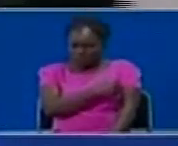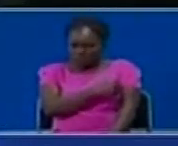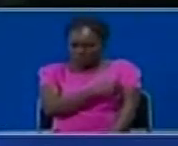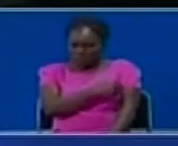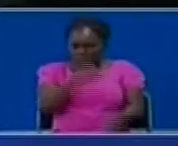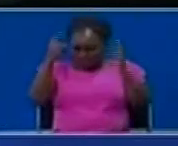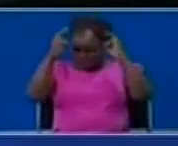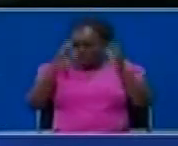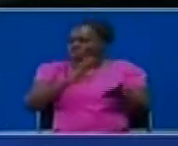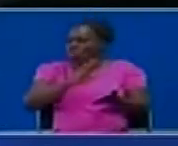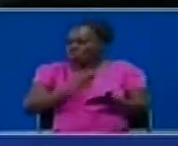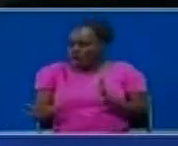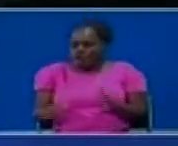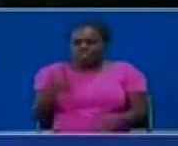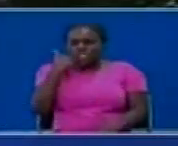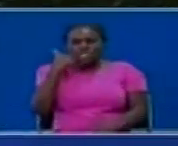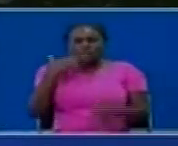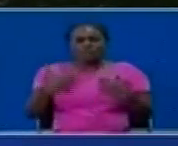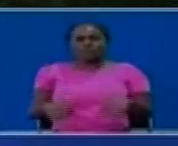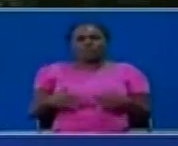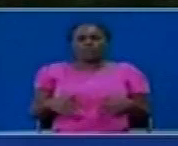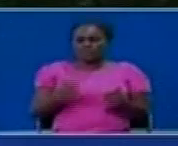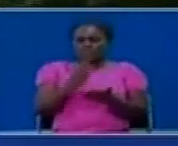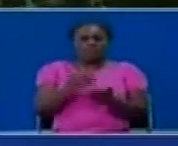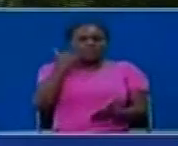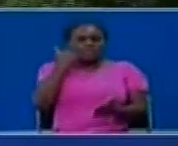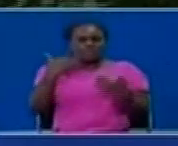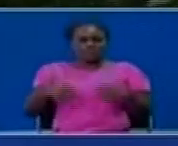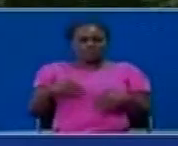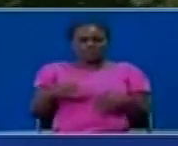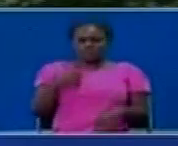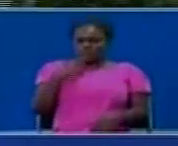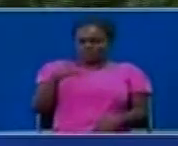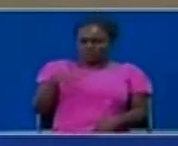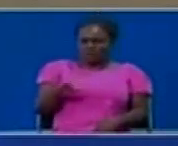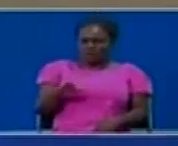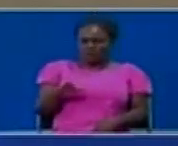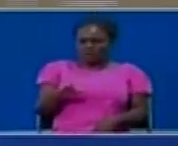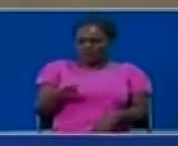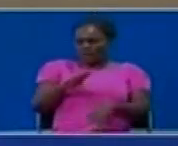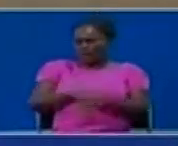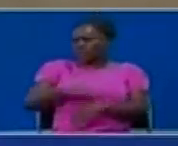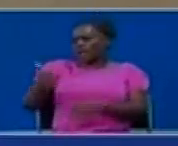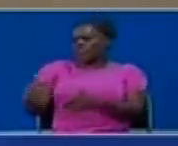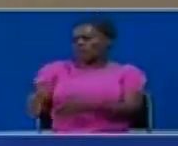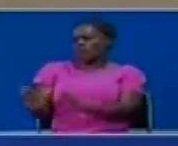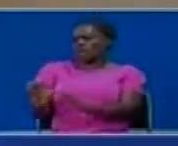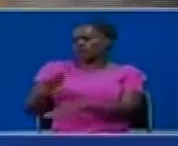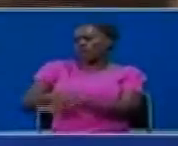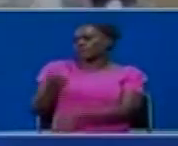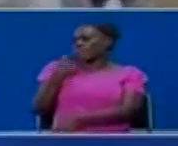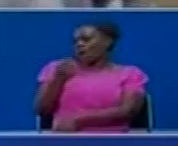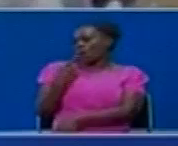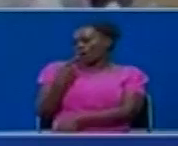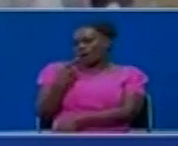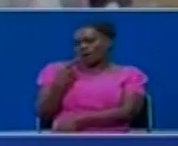institution. No patients and no doctors. Some of the patients we spoke to say that they have been forced to seek alternative means to get